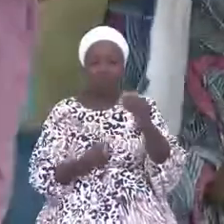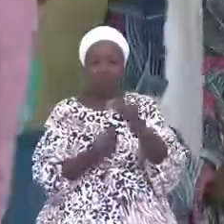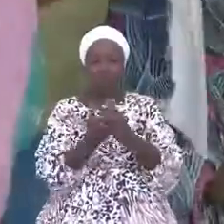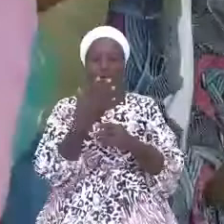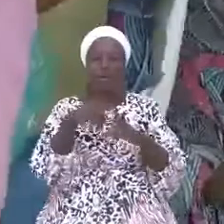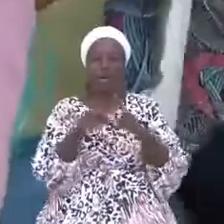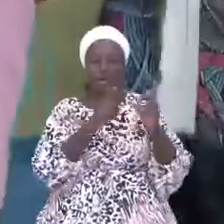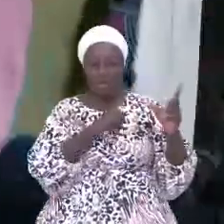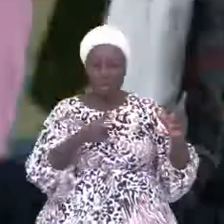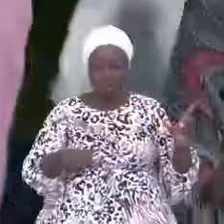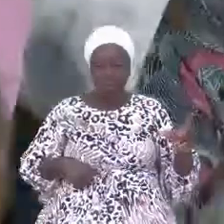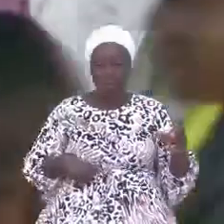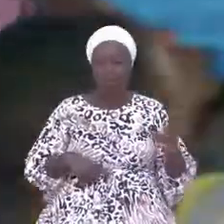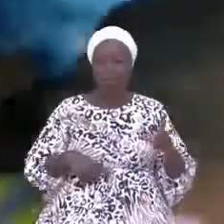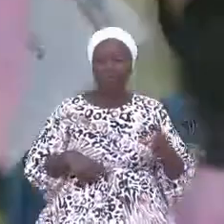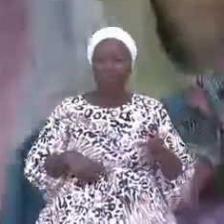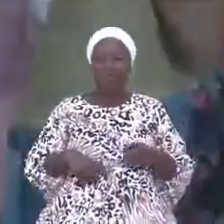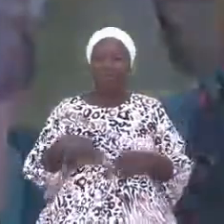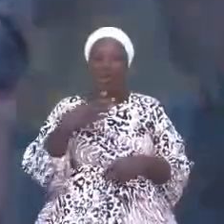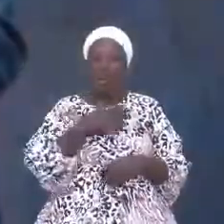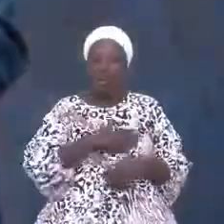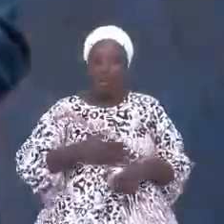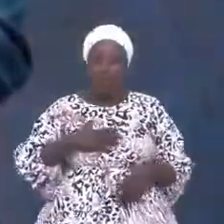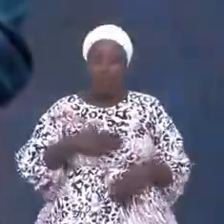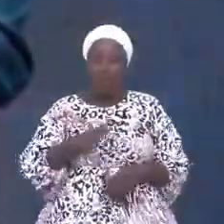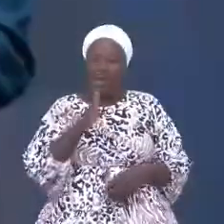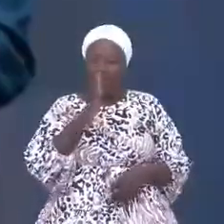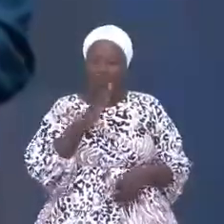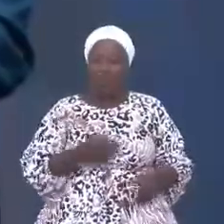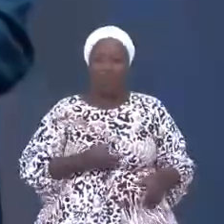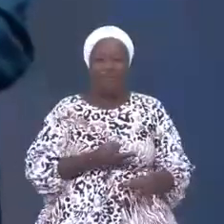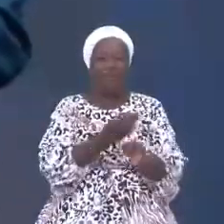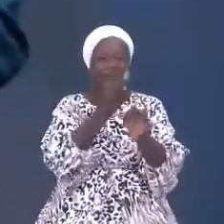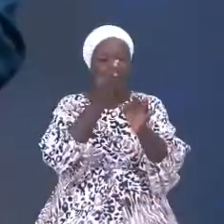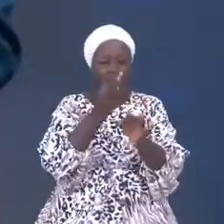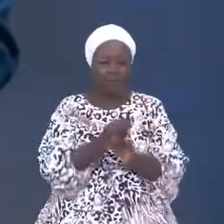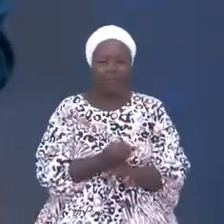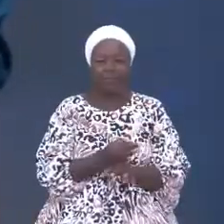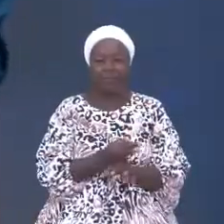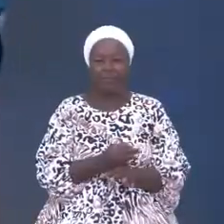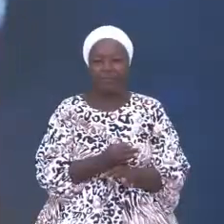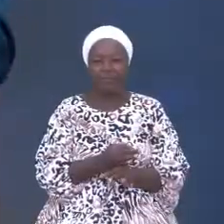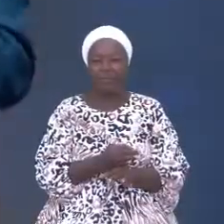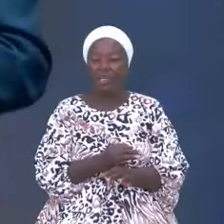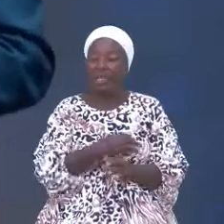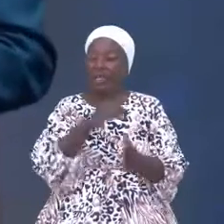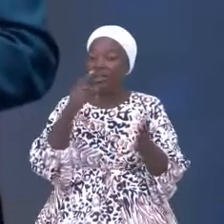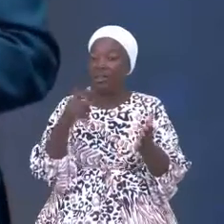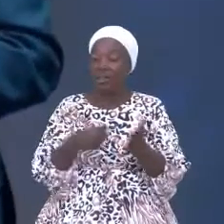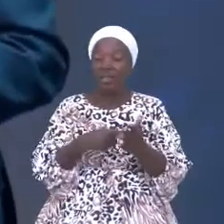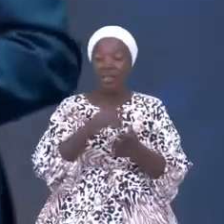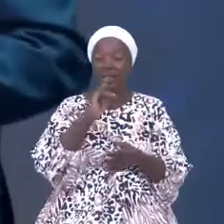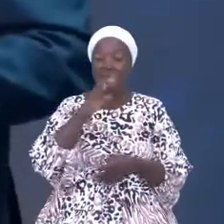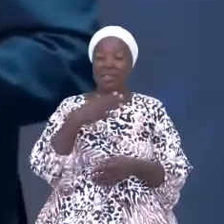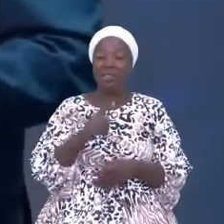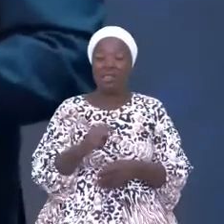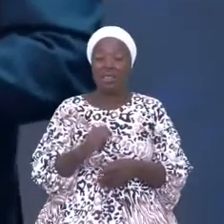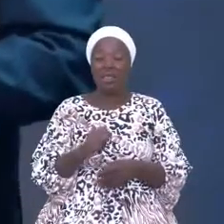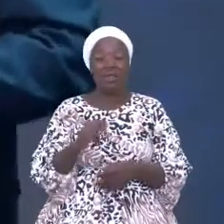Either you are listening on radio or television, you have given also your life to the Lord